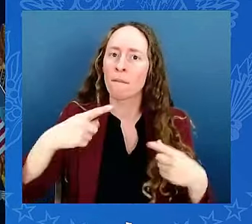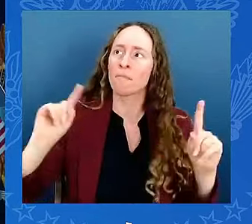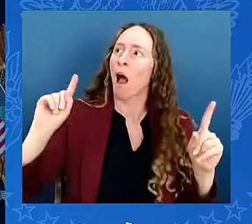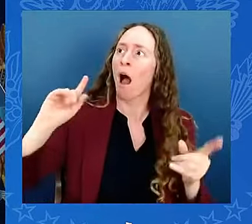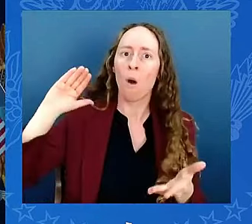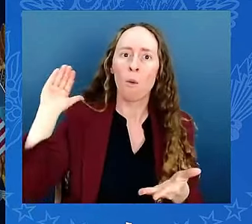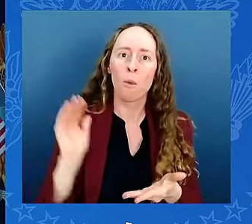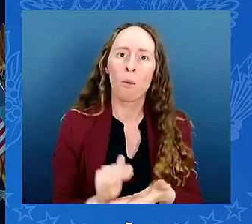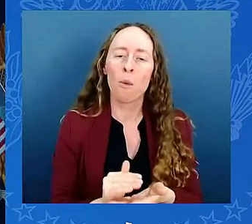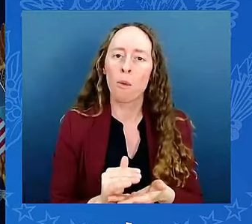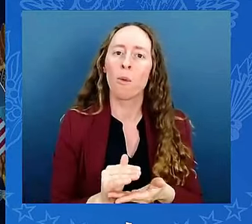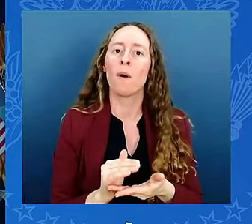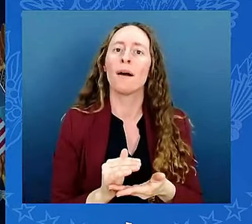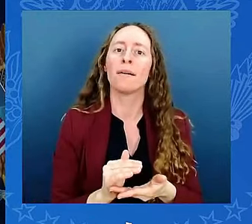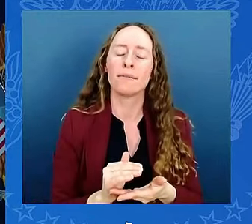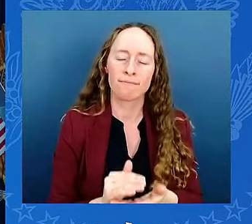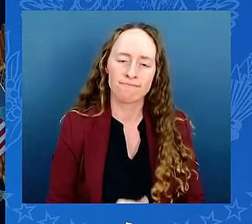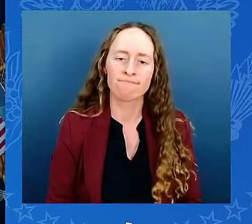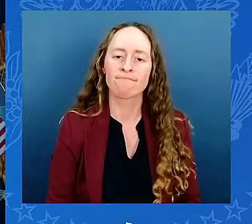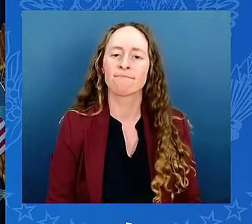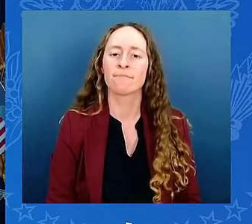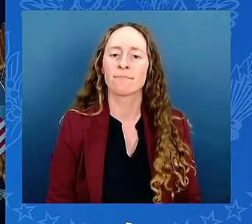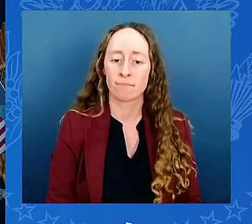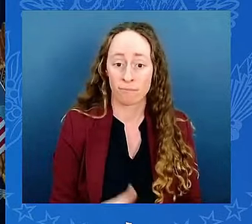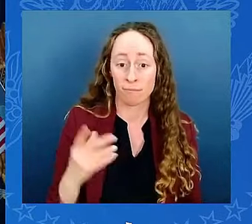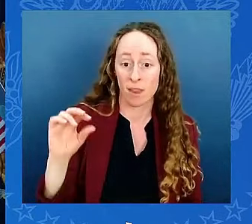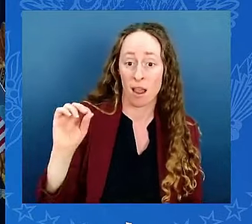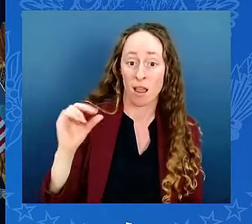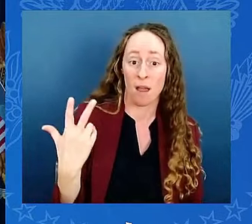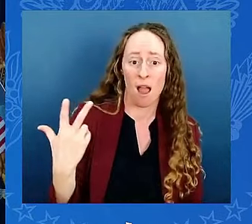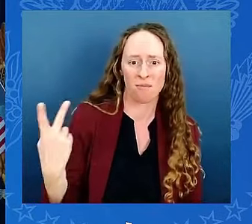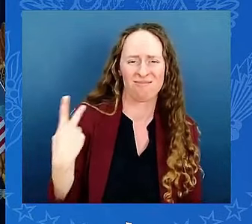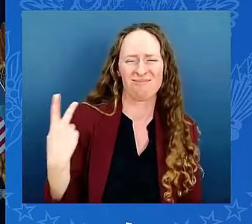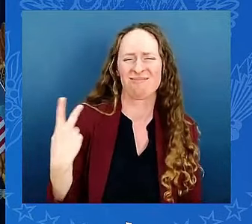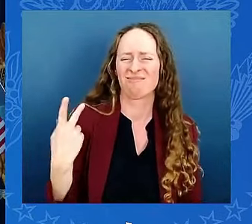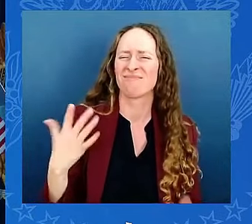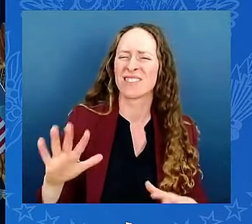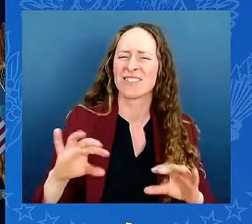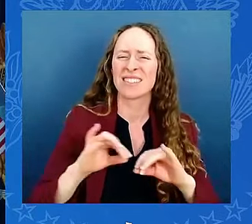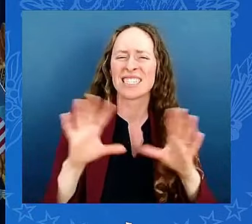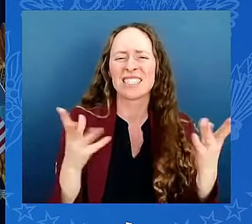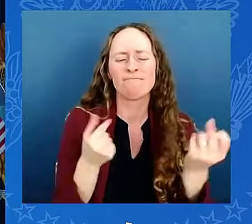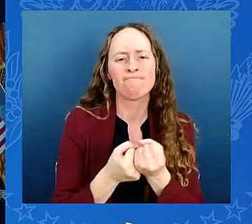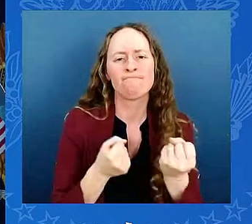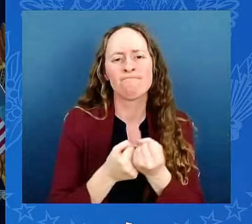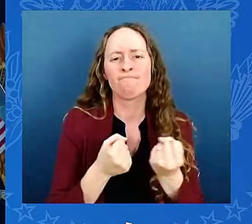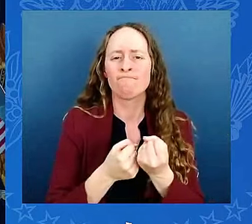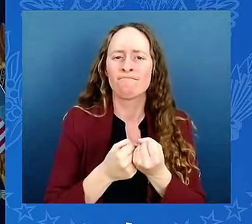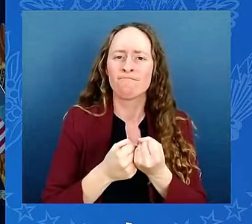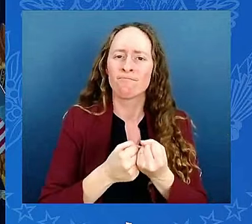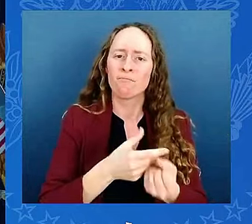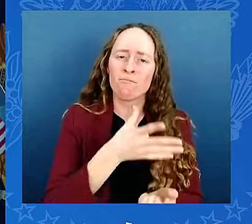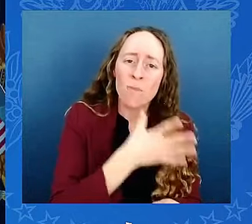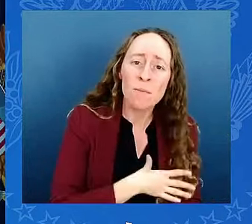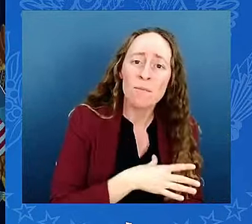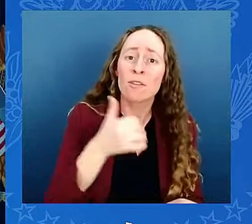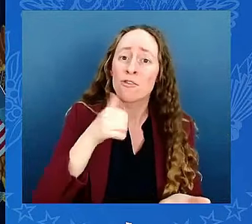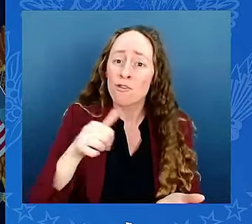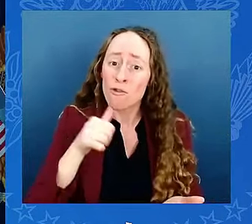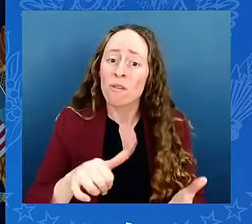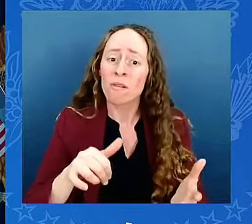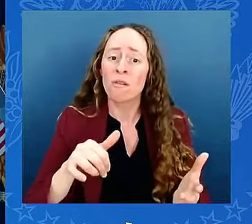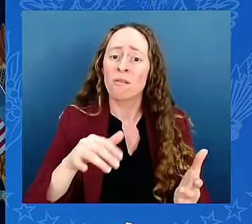Kamala and I also continue to stand with women and girls worldwide who are facing violence and demand basic human